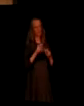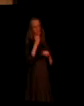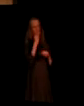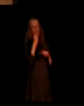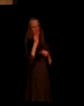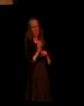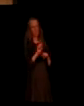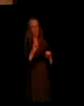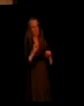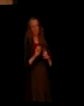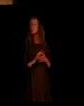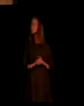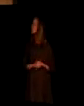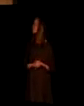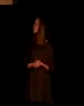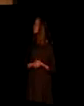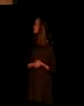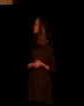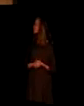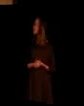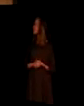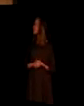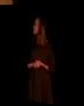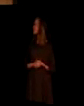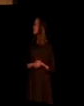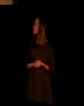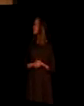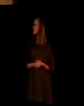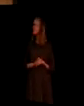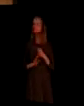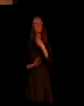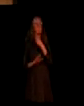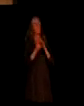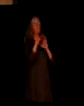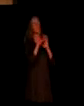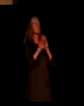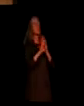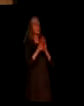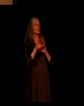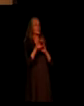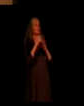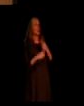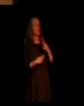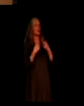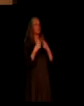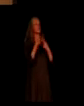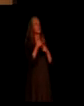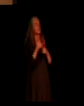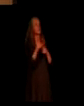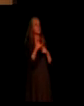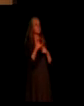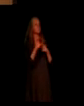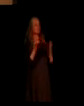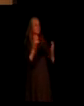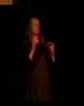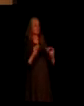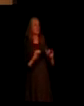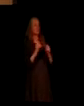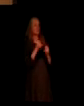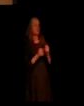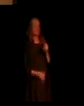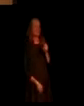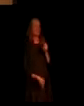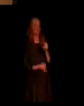I think this is a look, another look at carbon cycle, and I'm going to go past it because I think we're getting to the